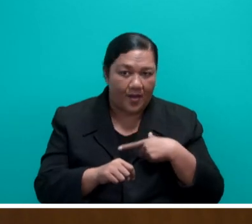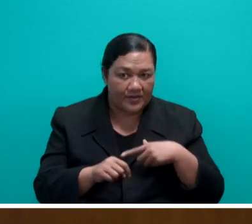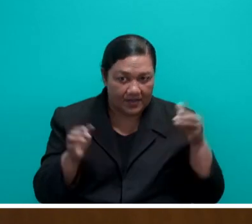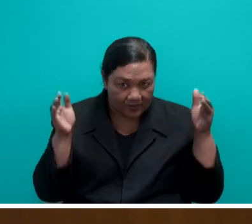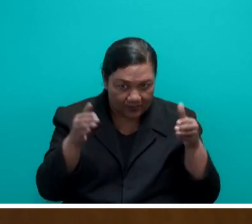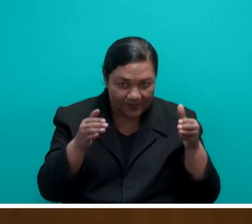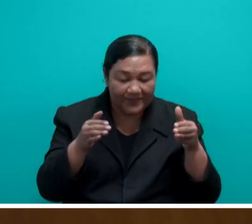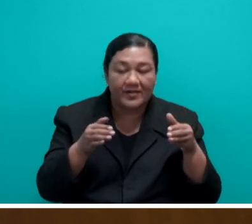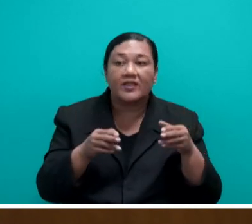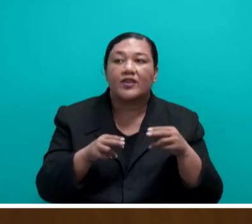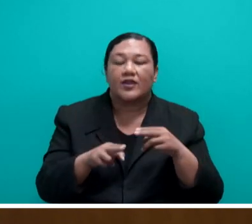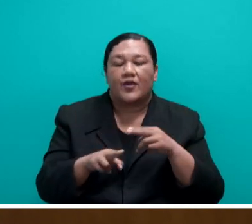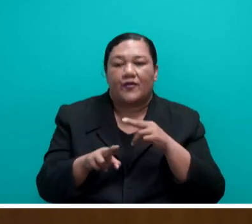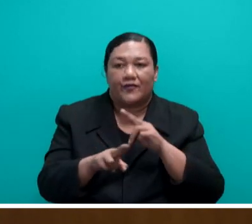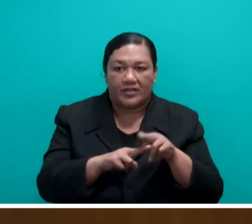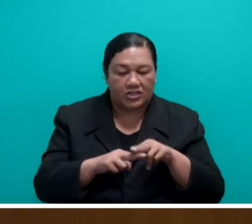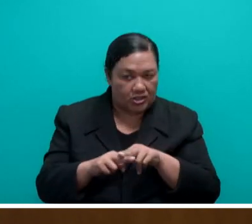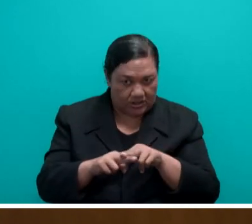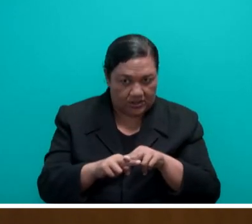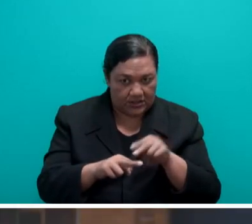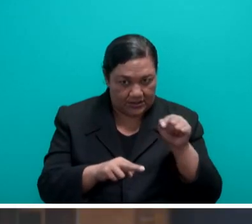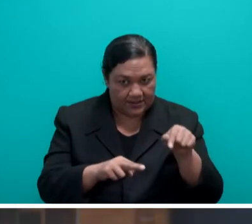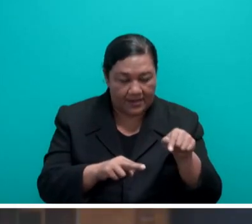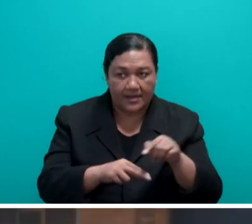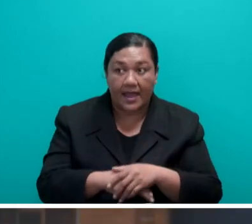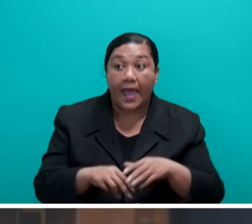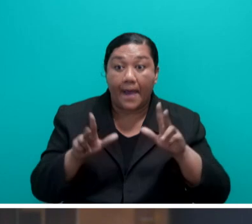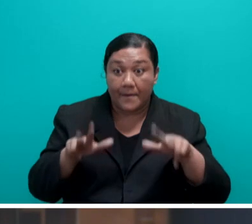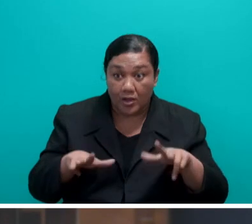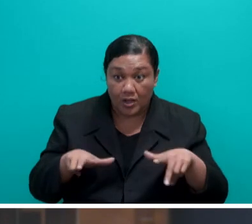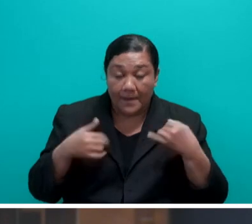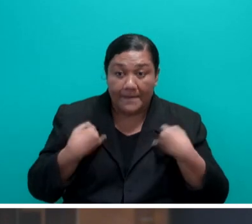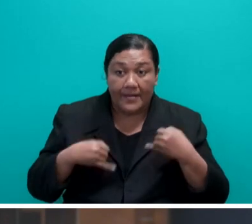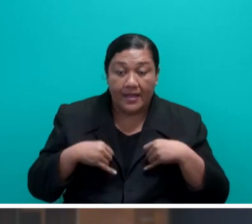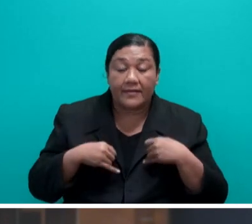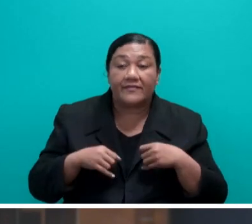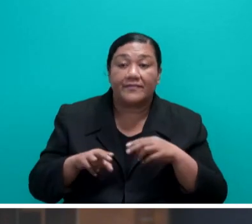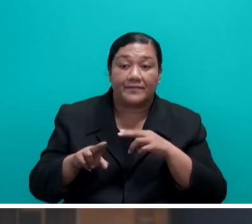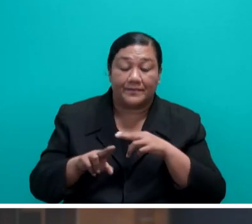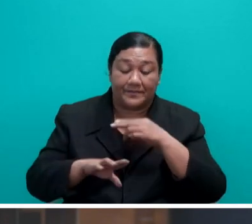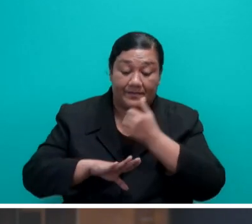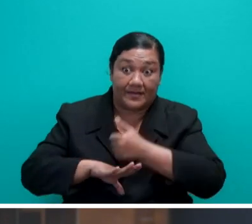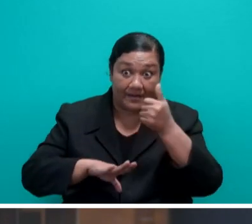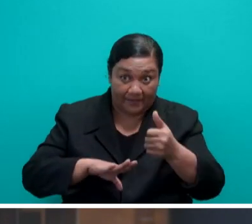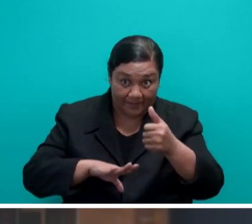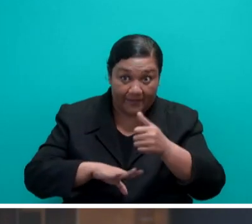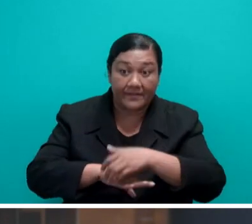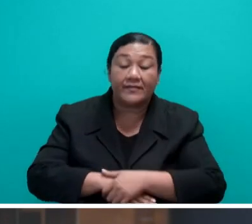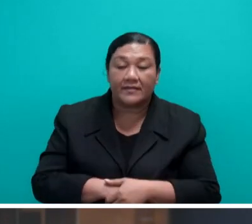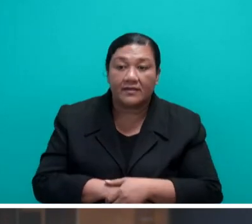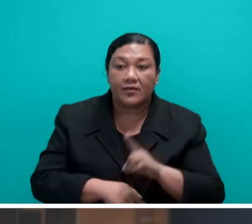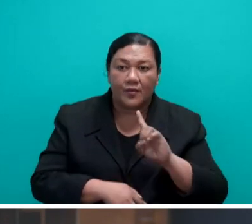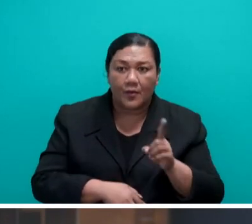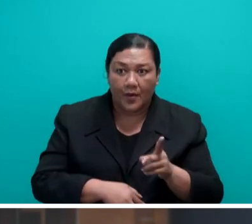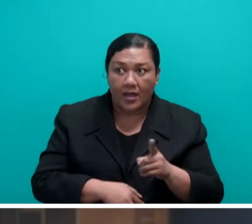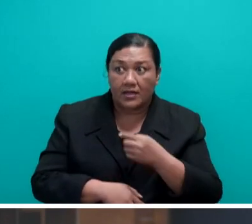Fiji's sovereignty. The MOU also implements the People's Coalition government's commitment to revive